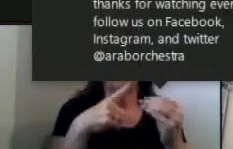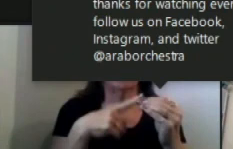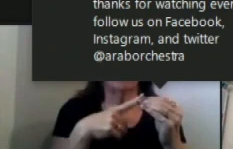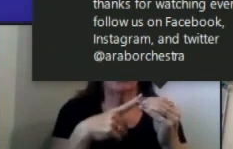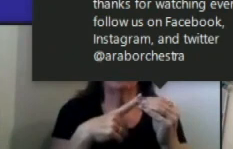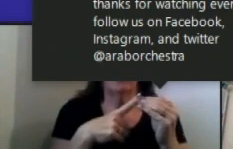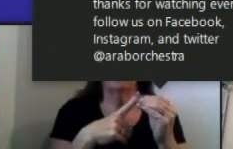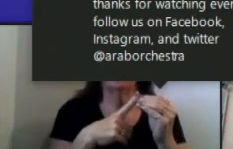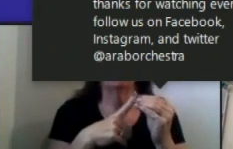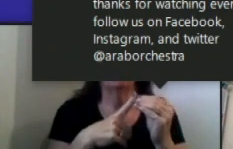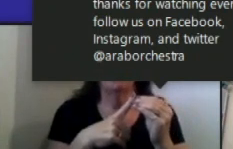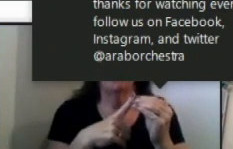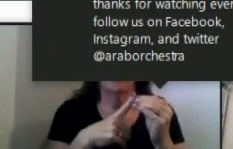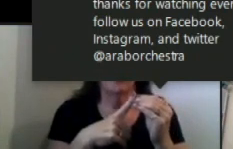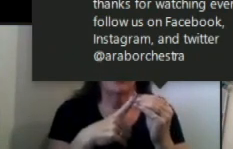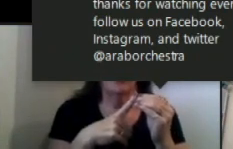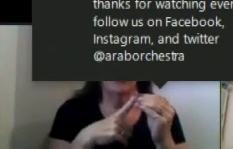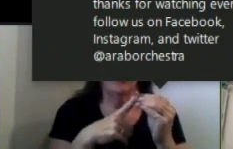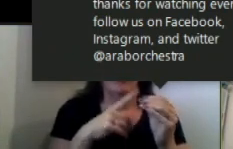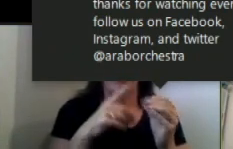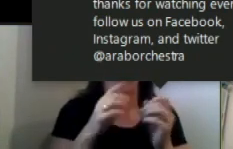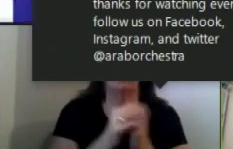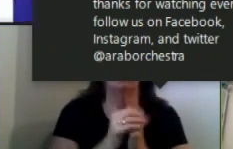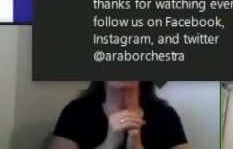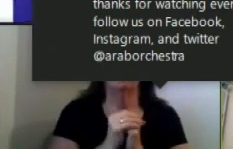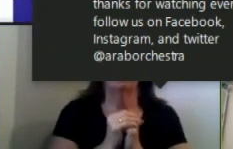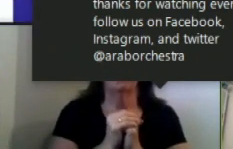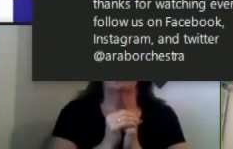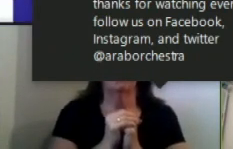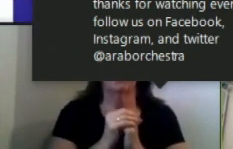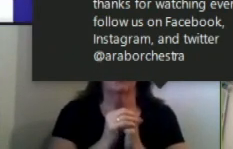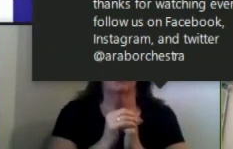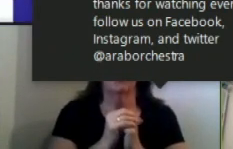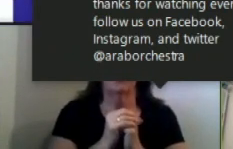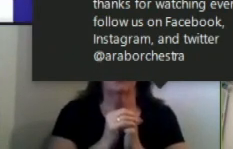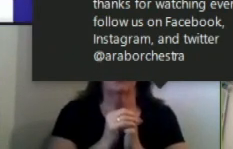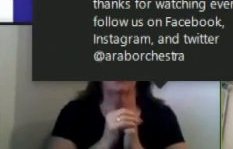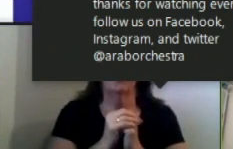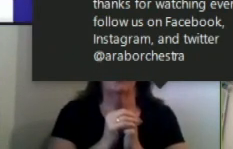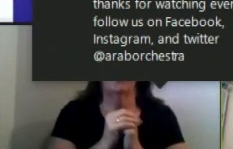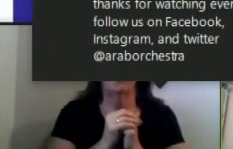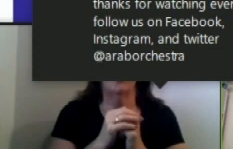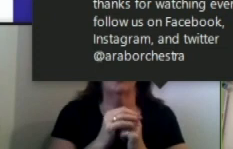campaign. Assalamu alaikum. Or in other words,